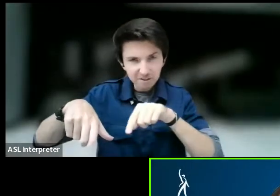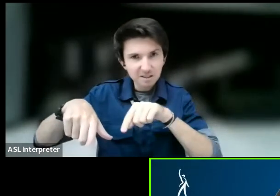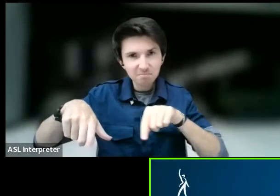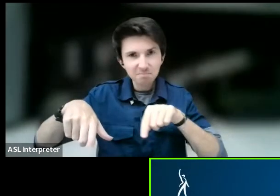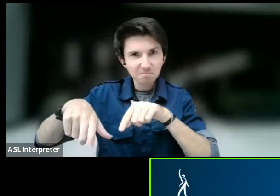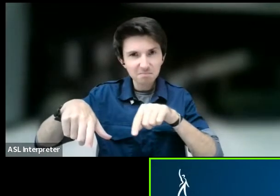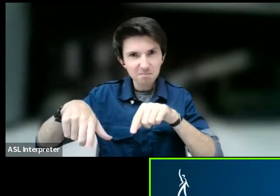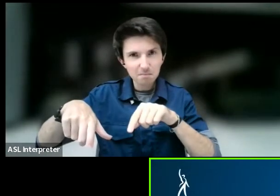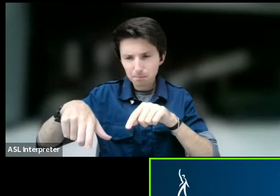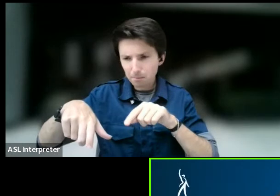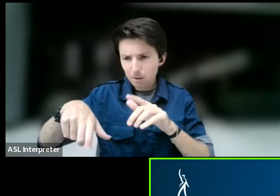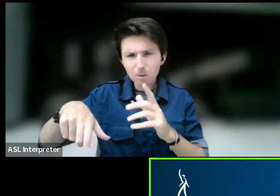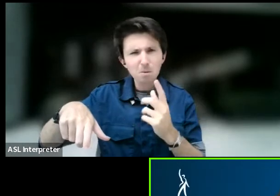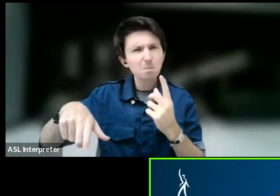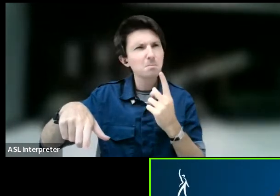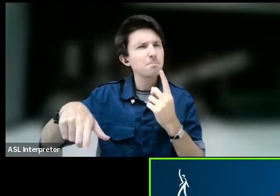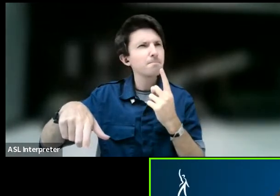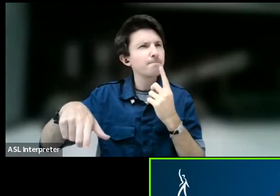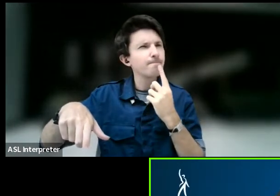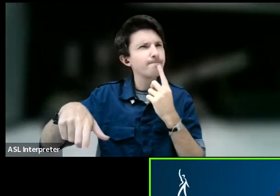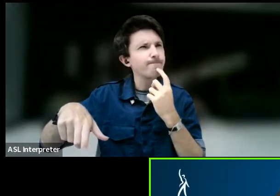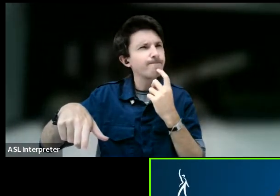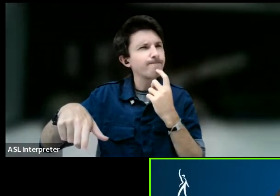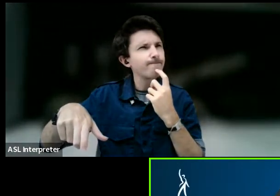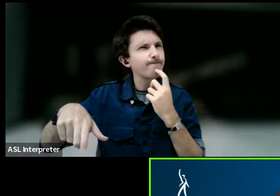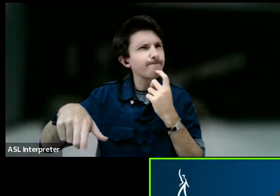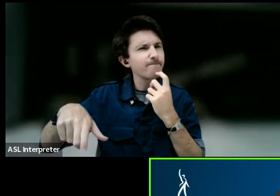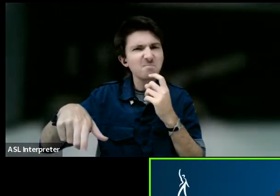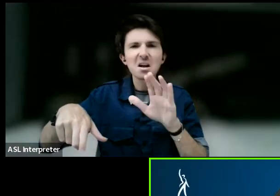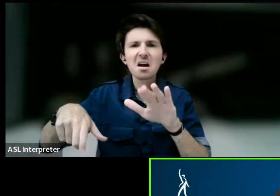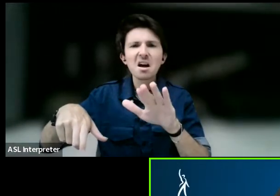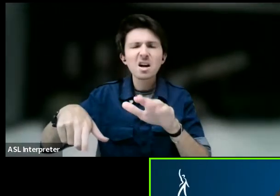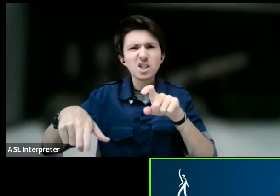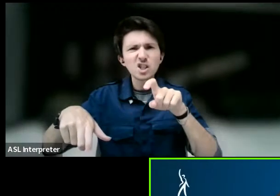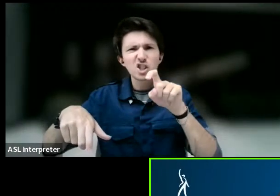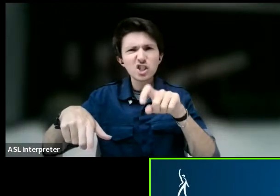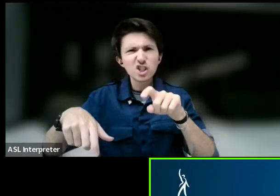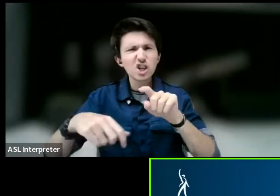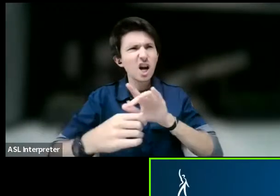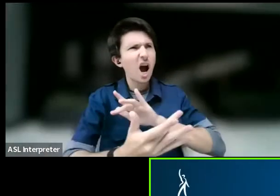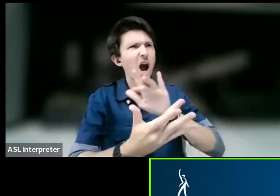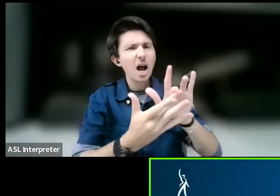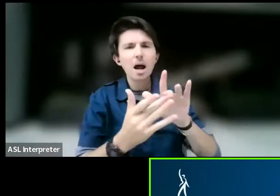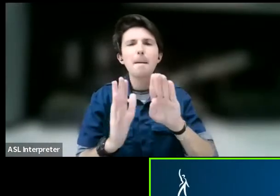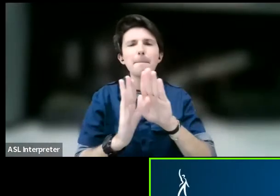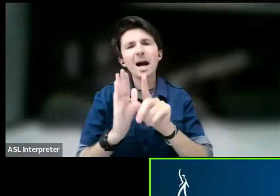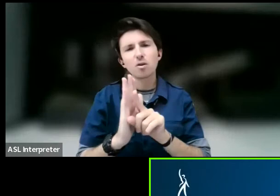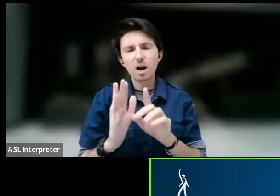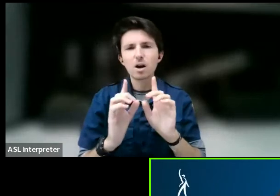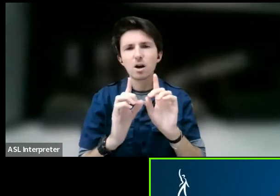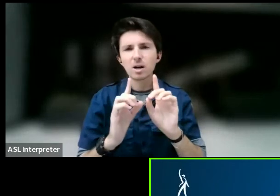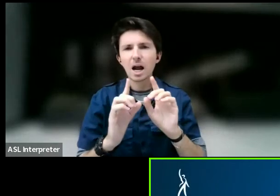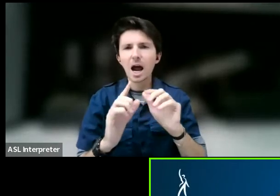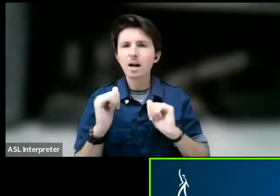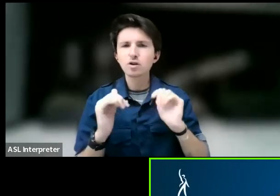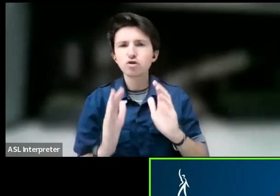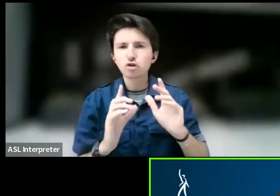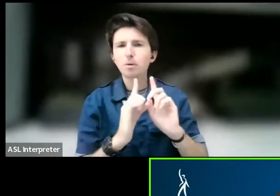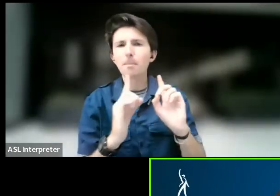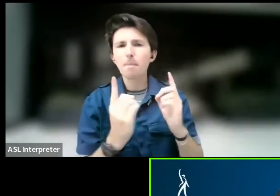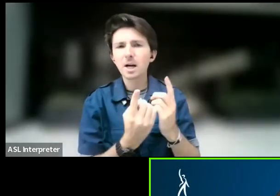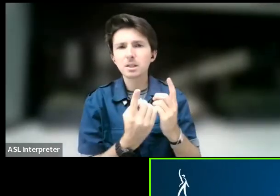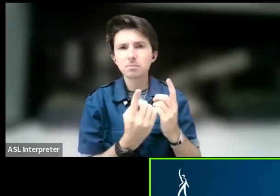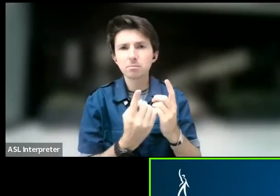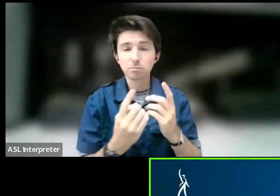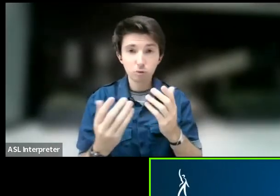it there, that is something as well that the background actors department can help the member with. And we would encourage you to email us